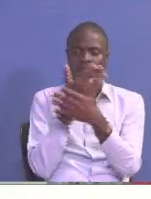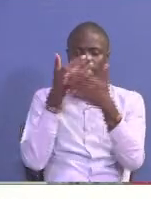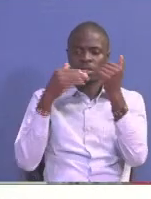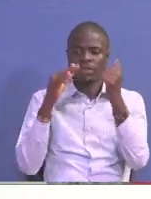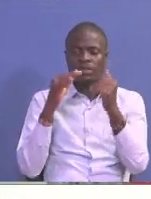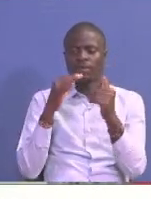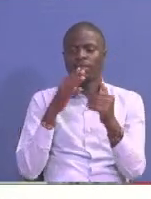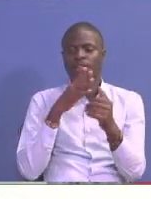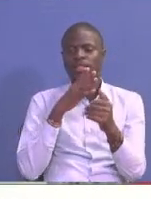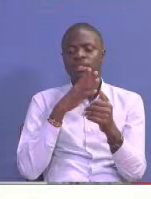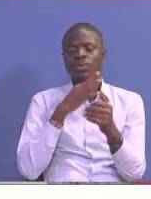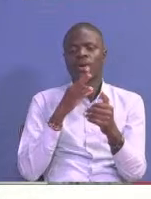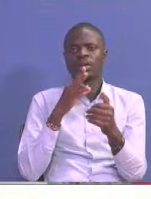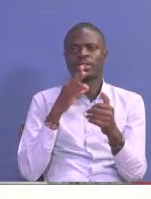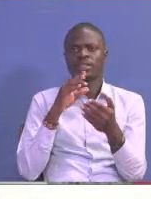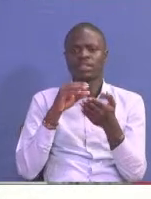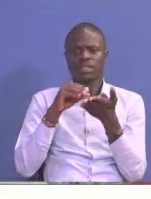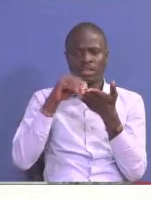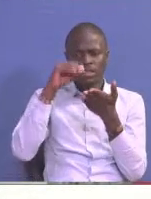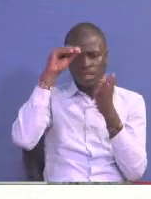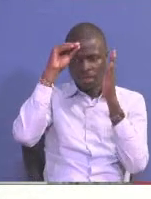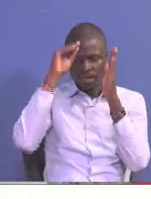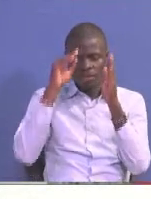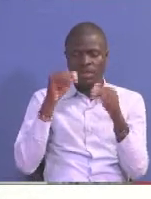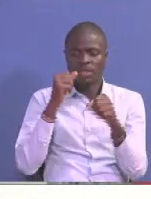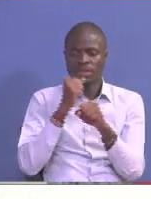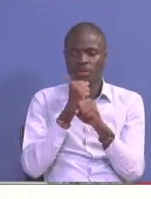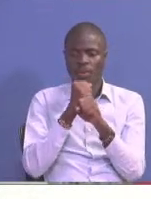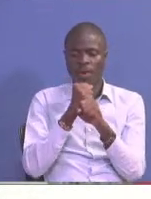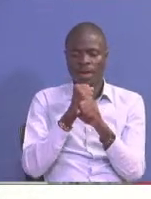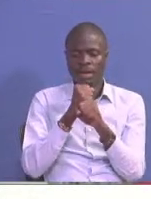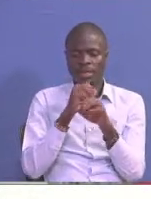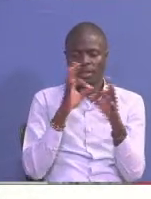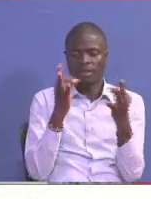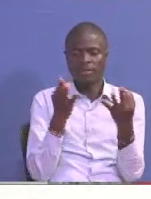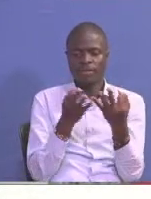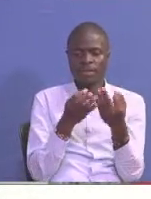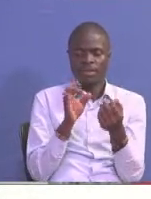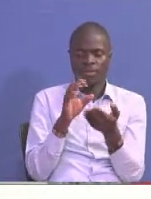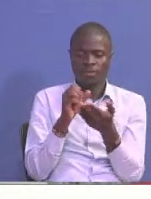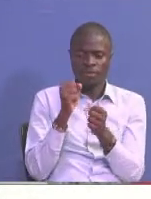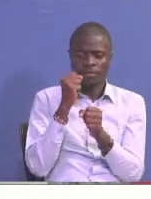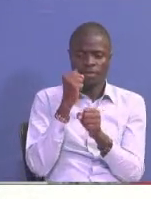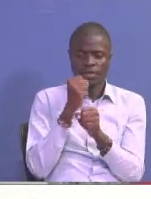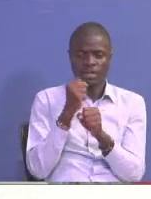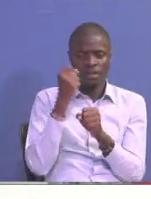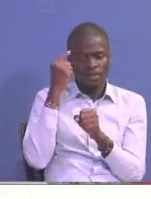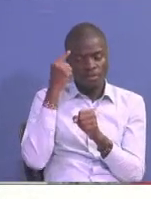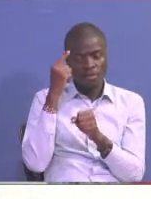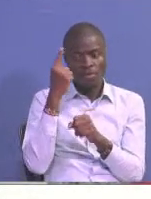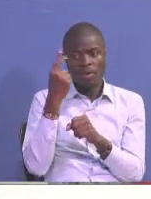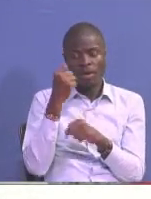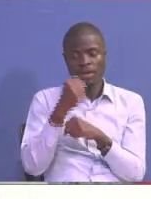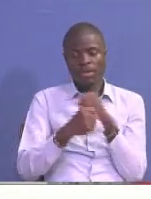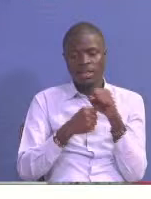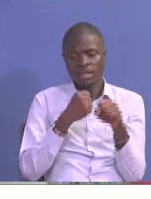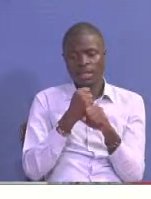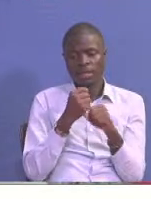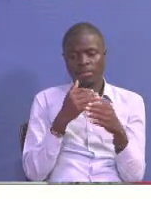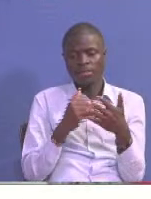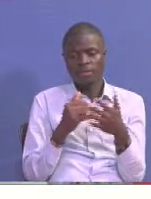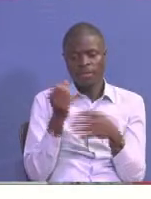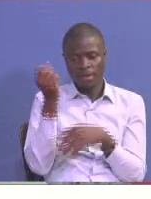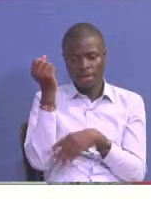universities require that students work in their field of study for 1 year before